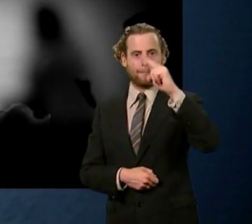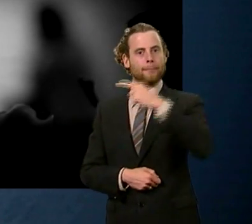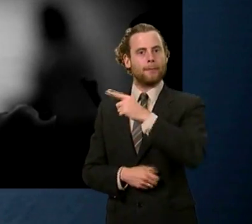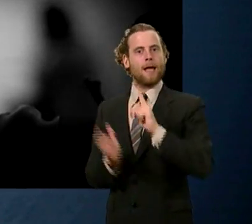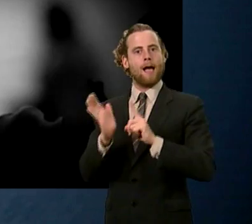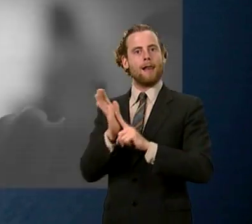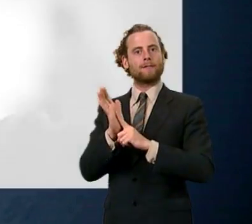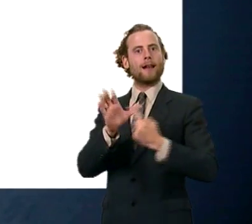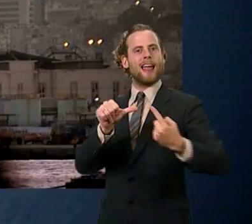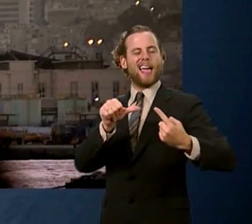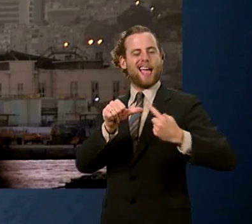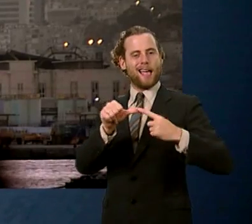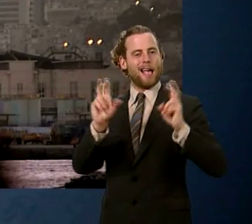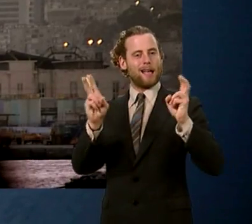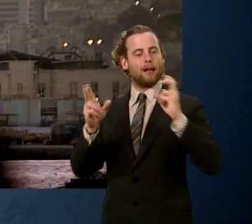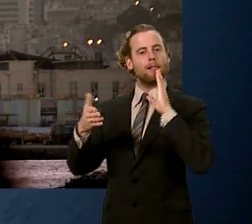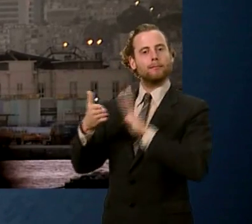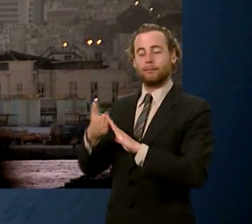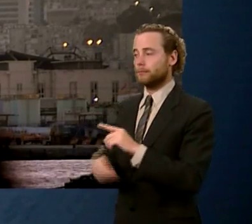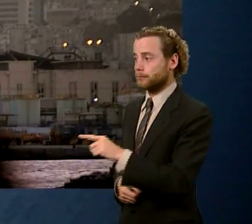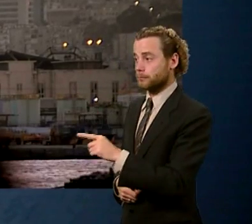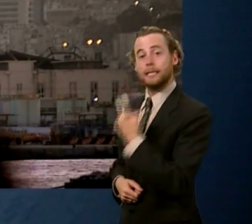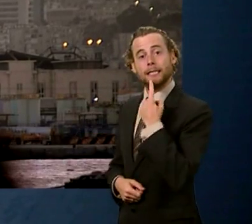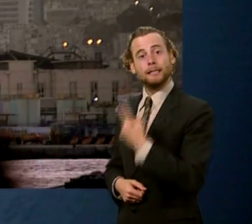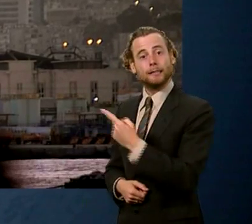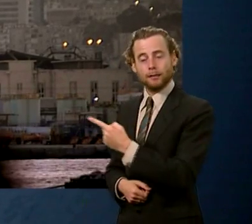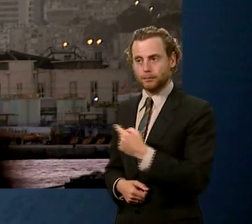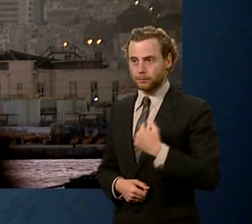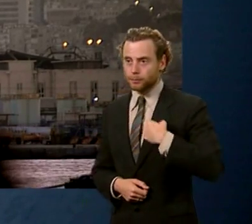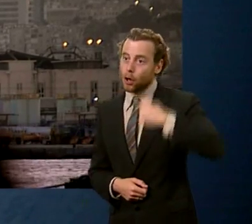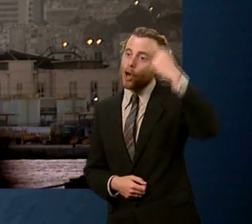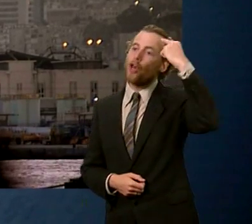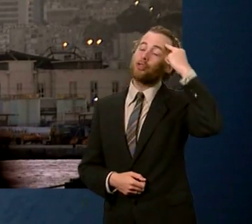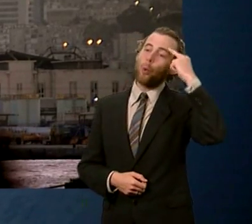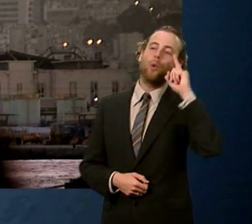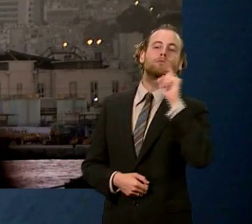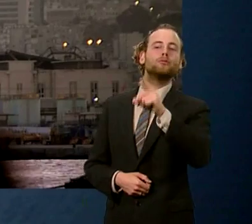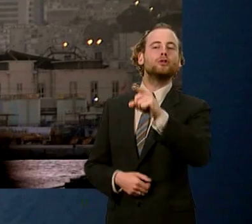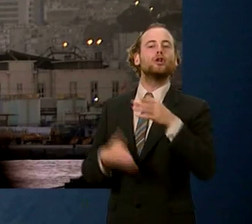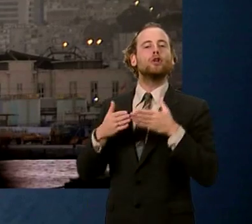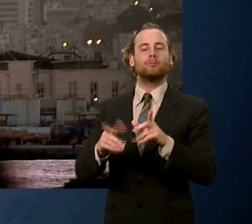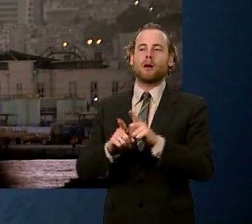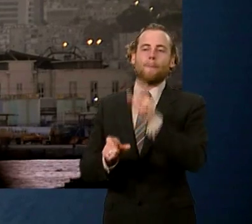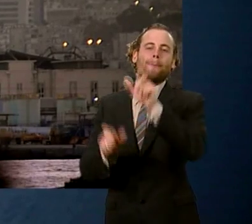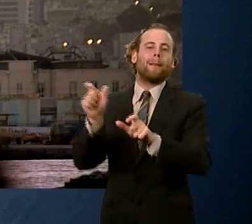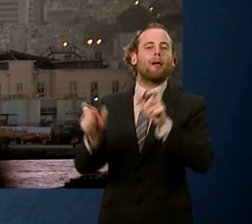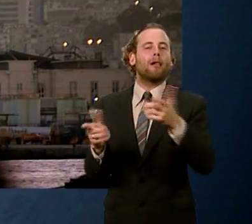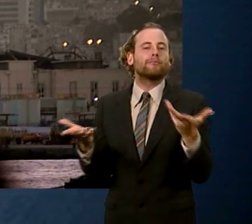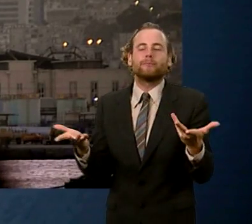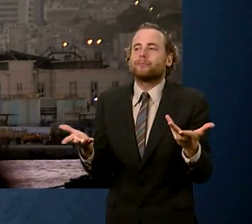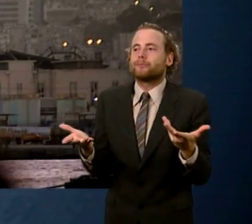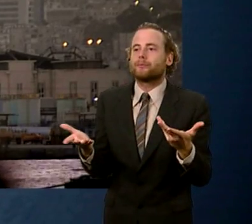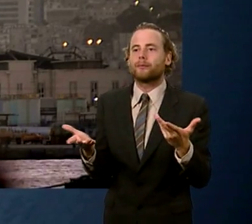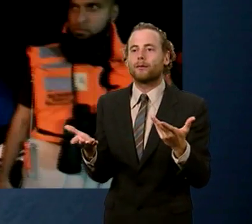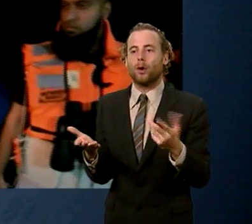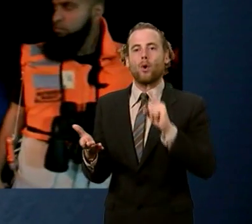A. We thought that what we were going to encounter were a bunch of people that, at the most, are going